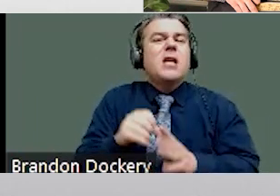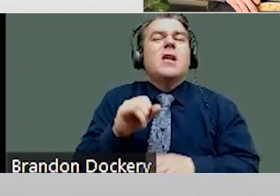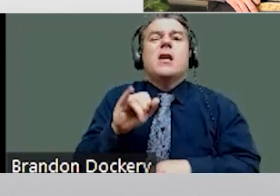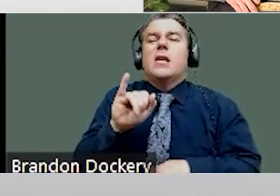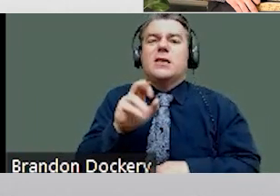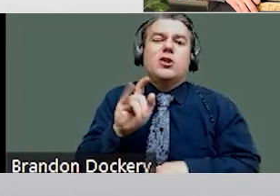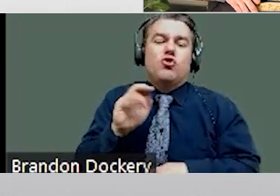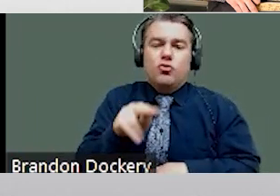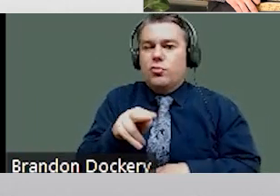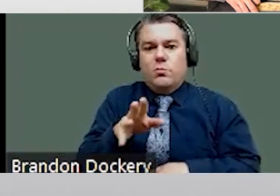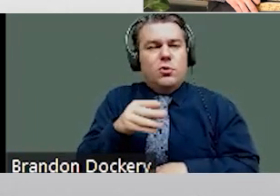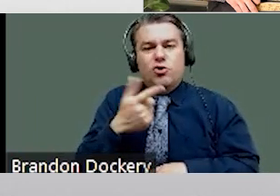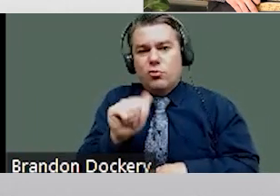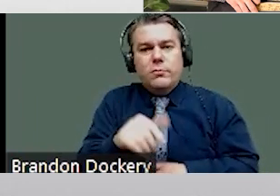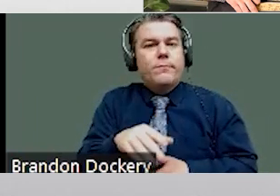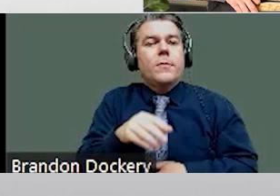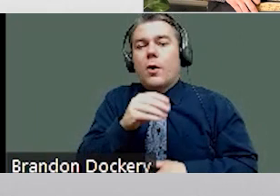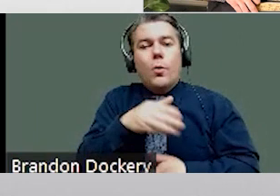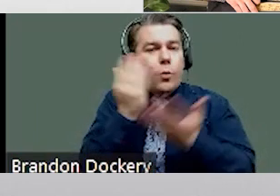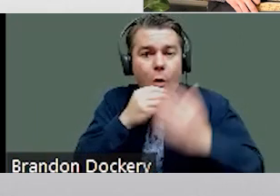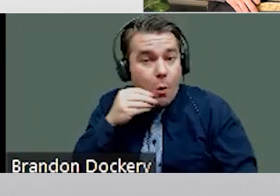in Georgia, homeless,